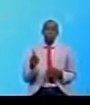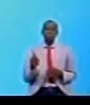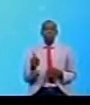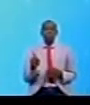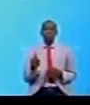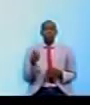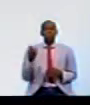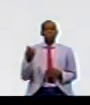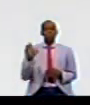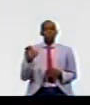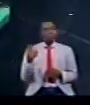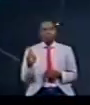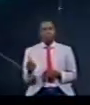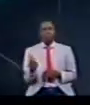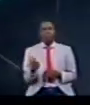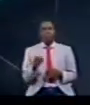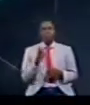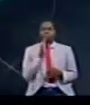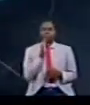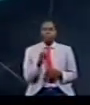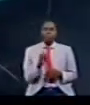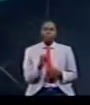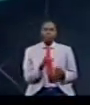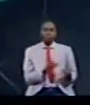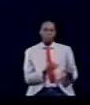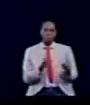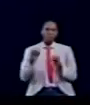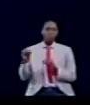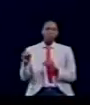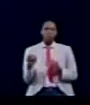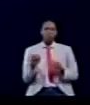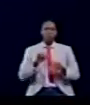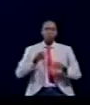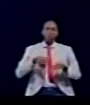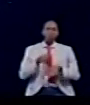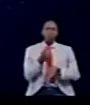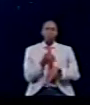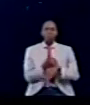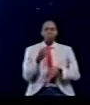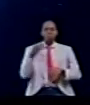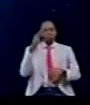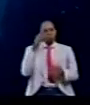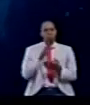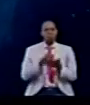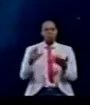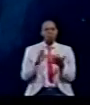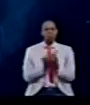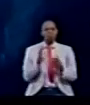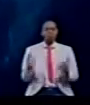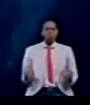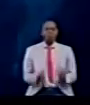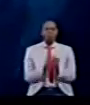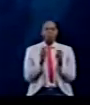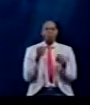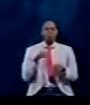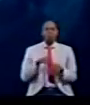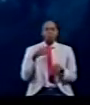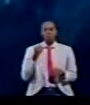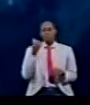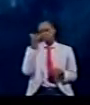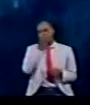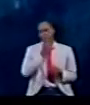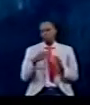God of heaven, that tonight, Lord, I pray that every stormy wind that have been raging in